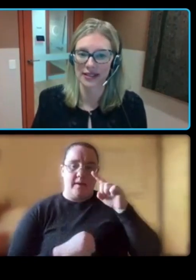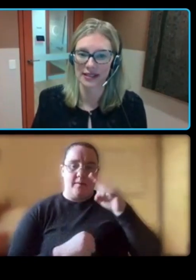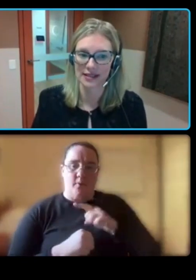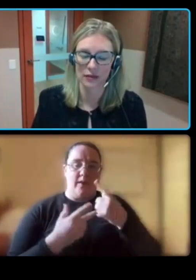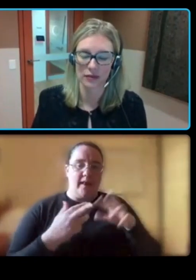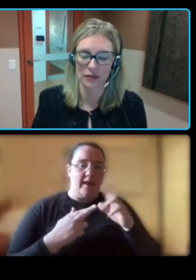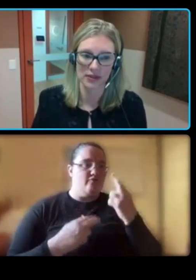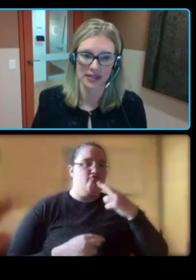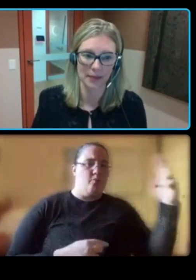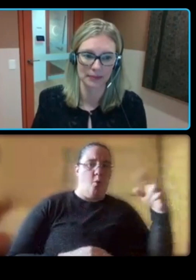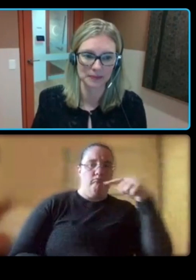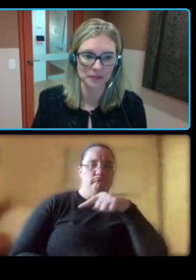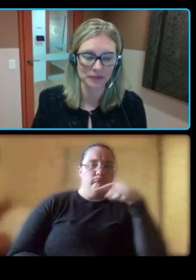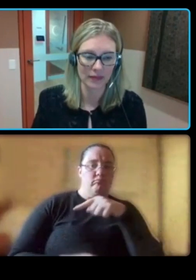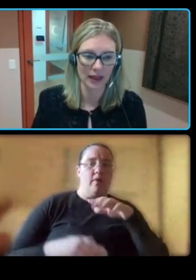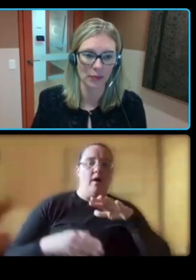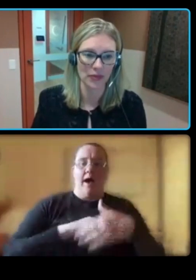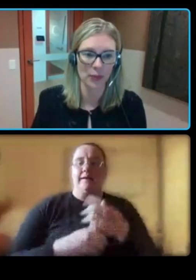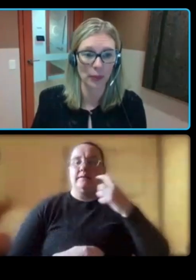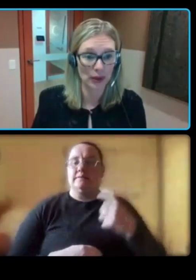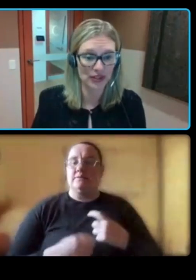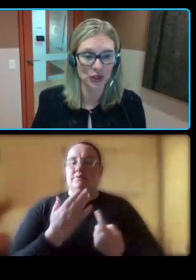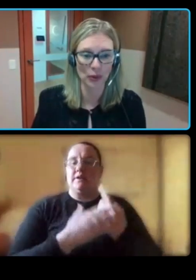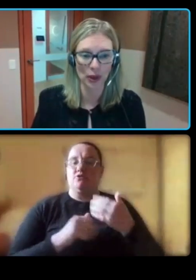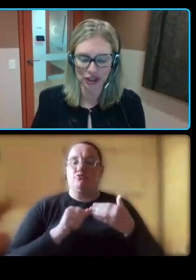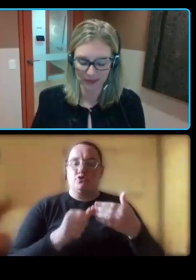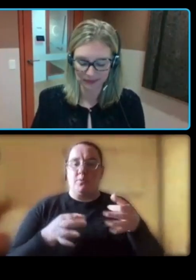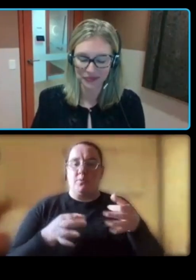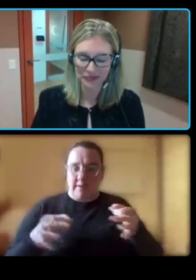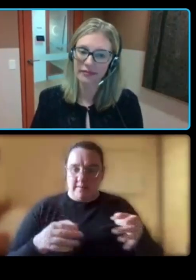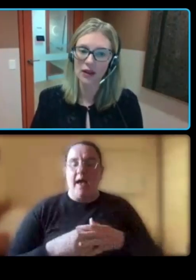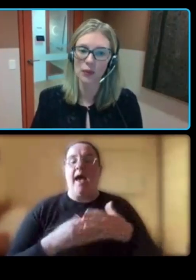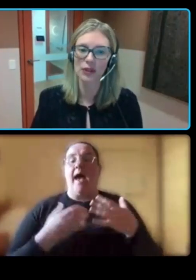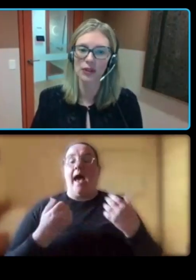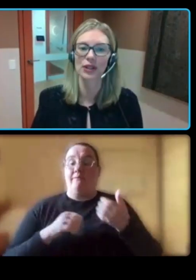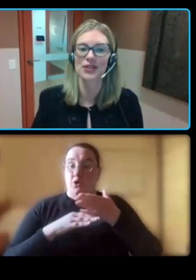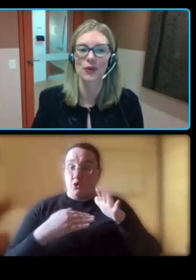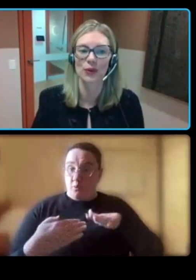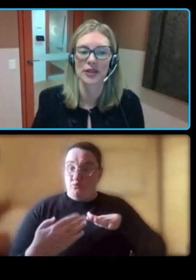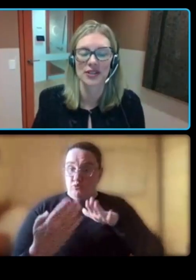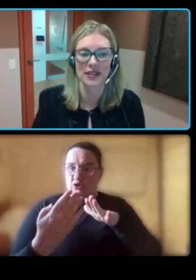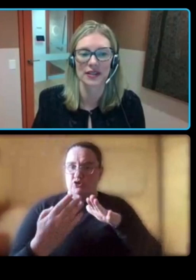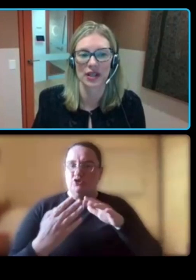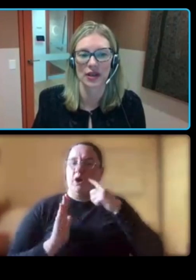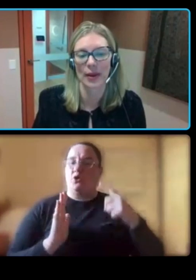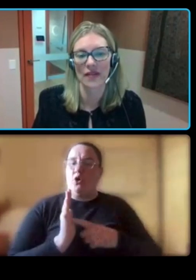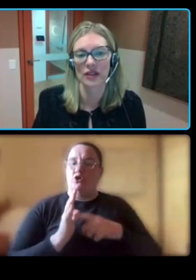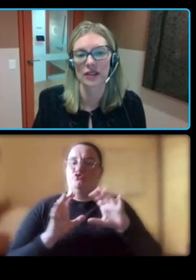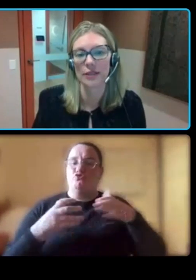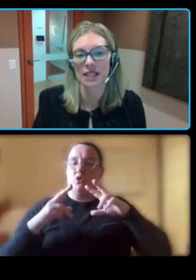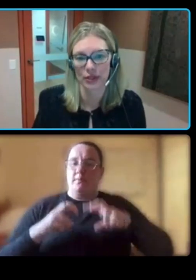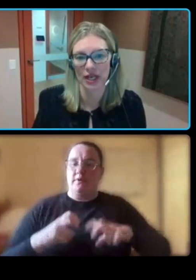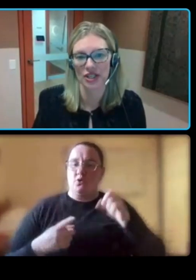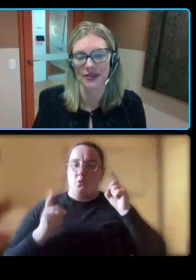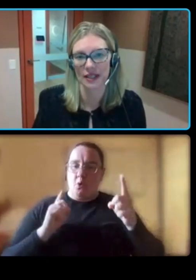the Serious Incident Response Scheme. The proposed new approach will acknowledge the Royal Commission's concerns about